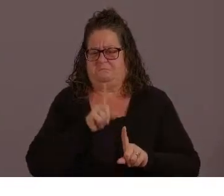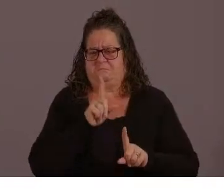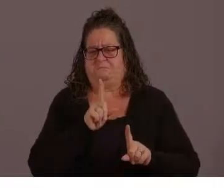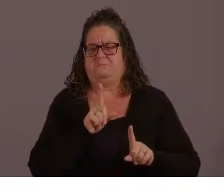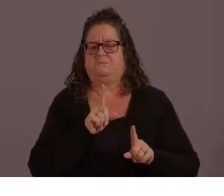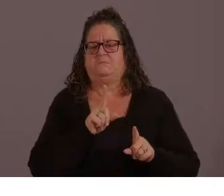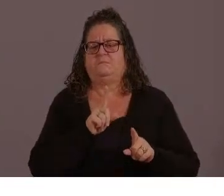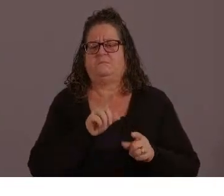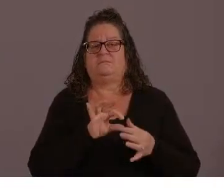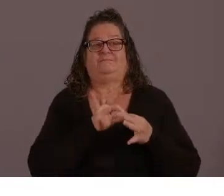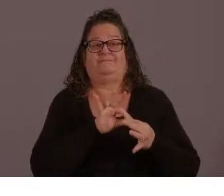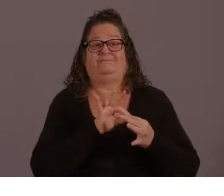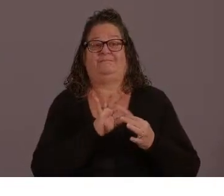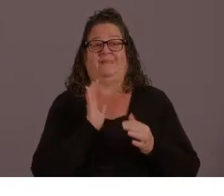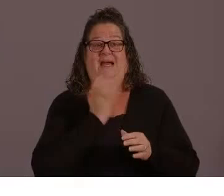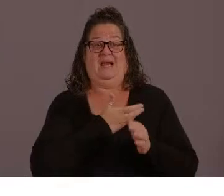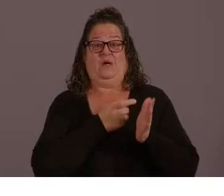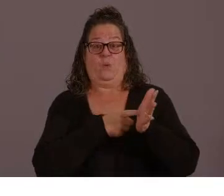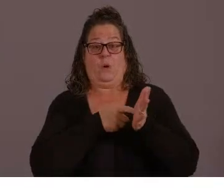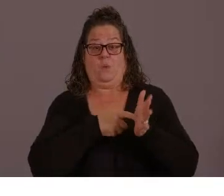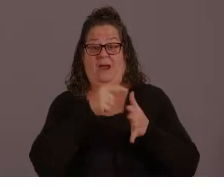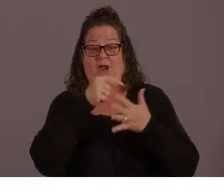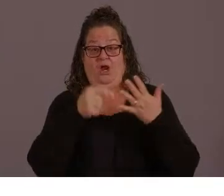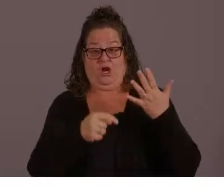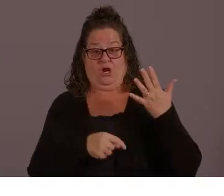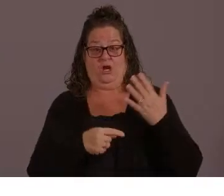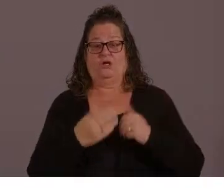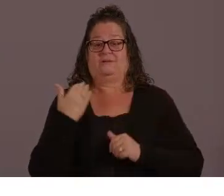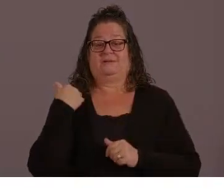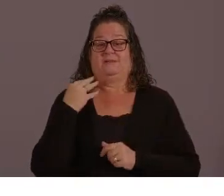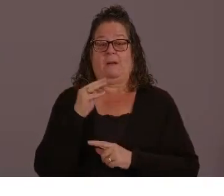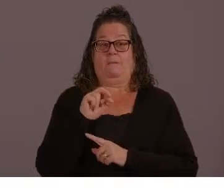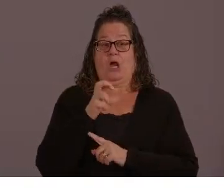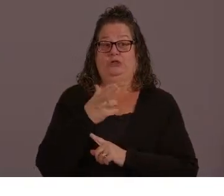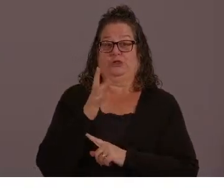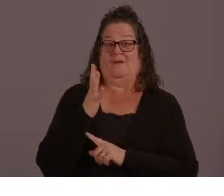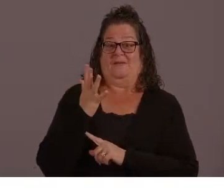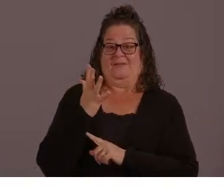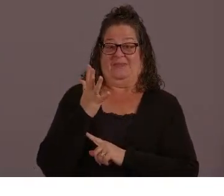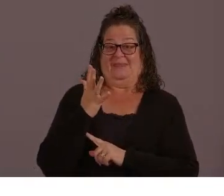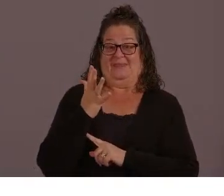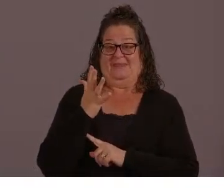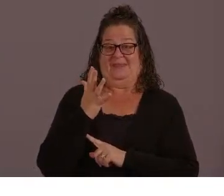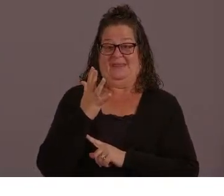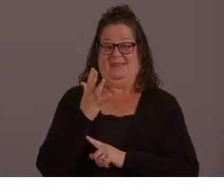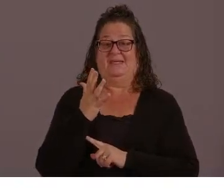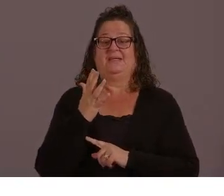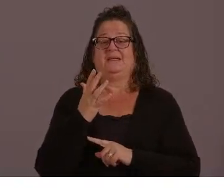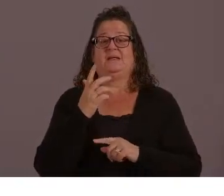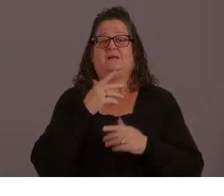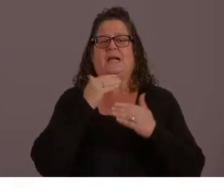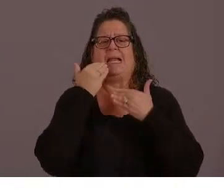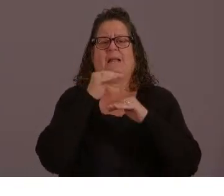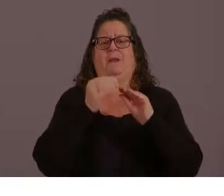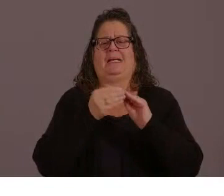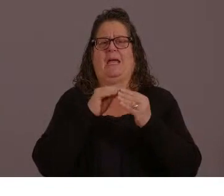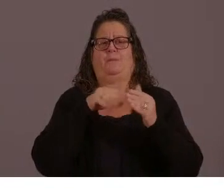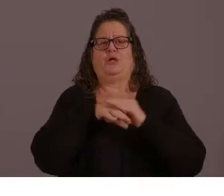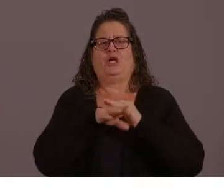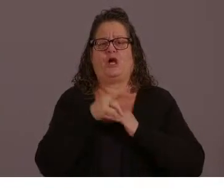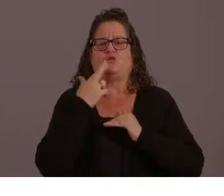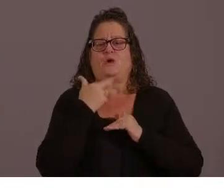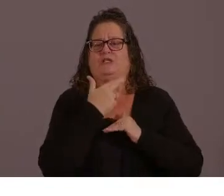on March 24th is when we made the announcement that all Arizonans are eligible